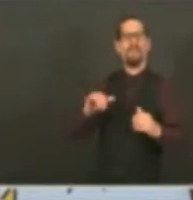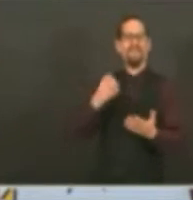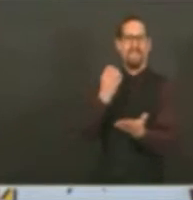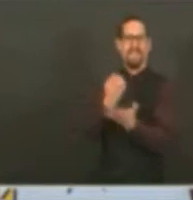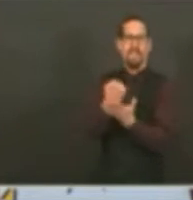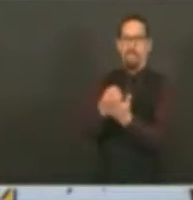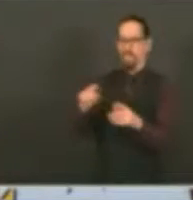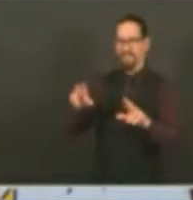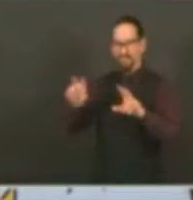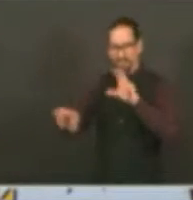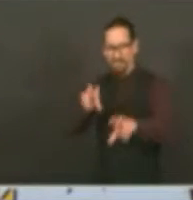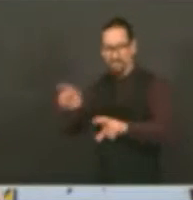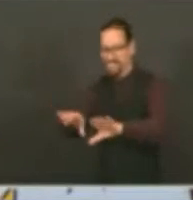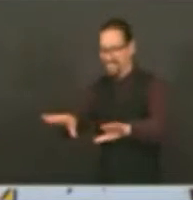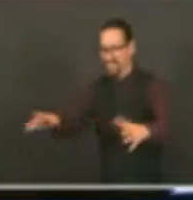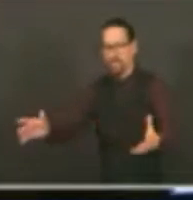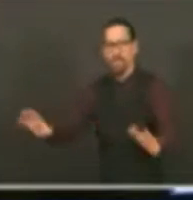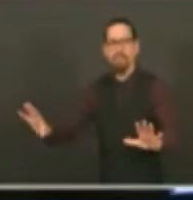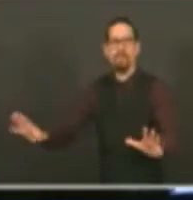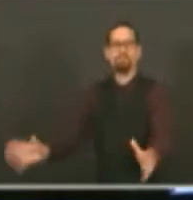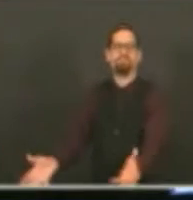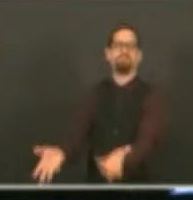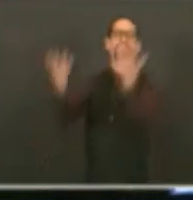isn't so protracted.